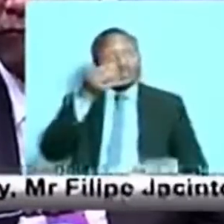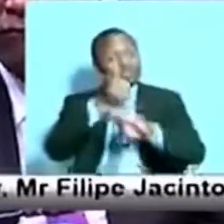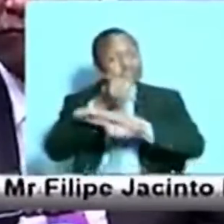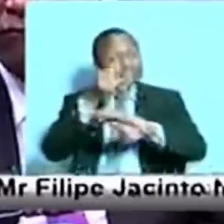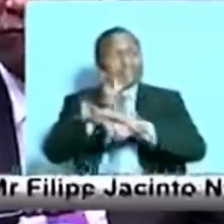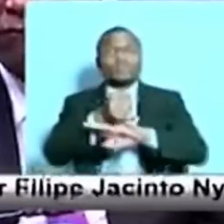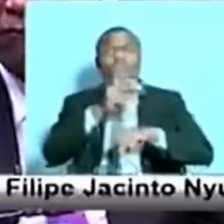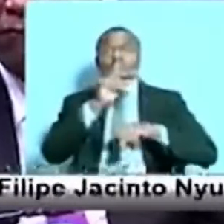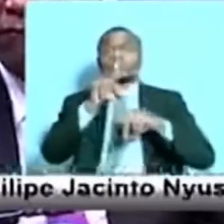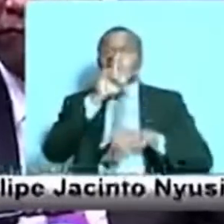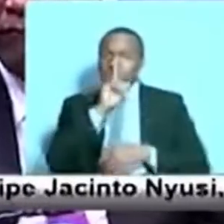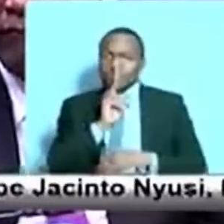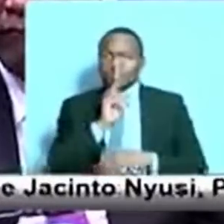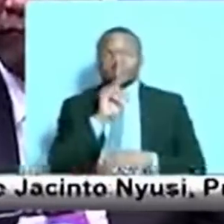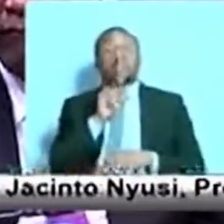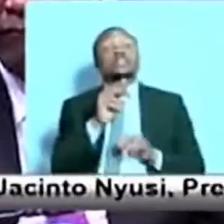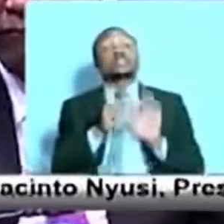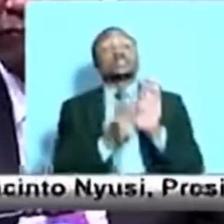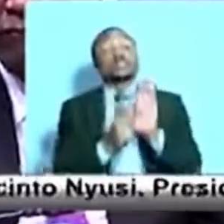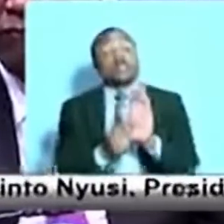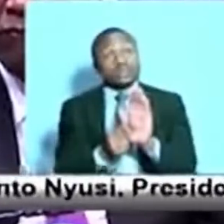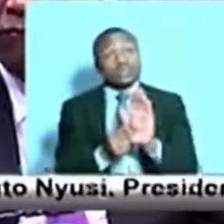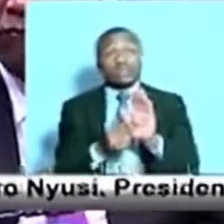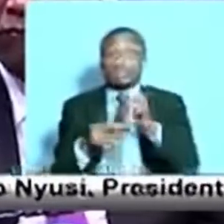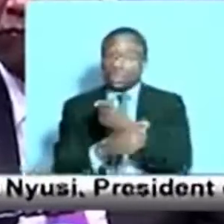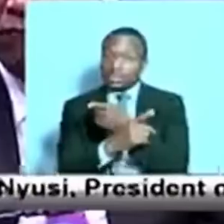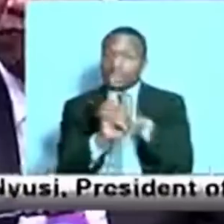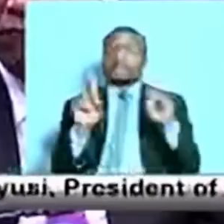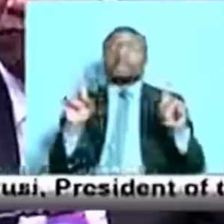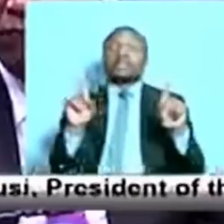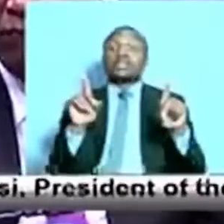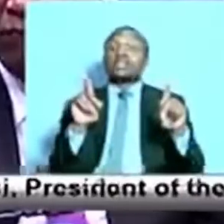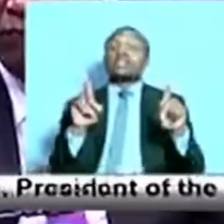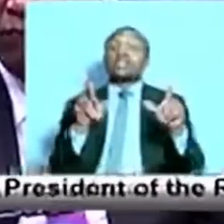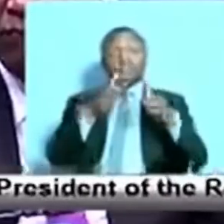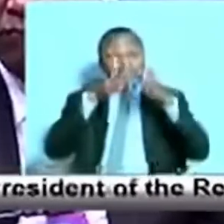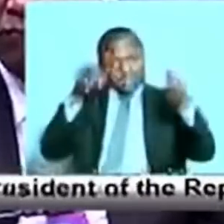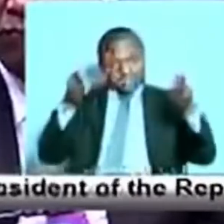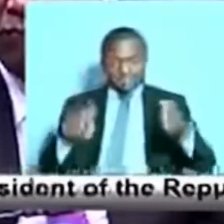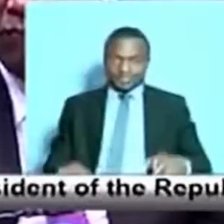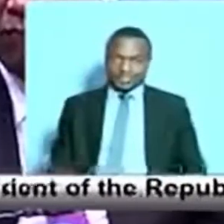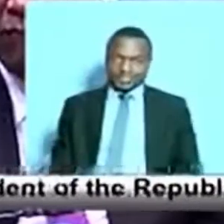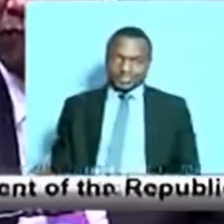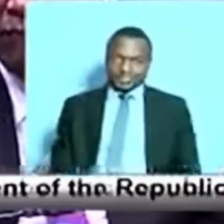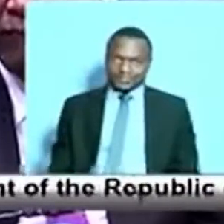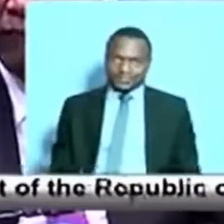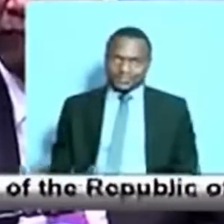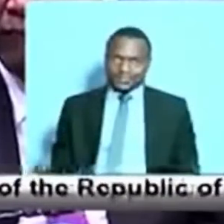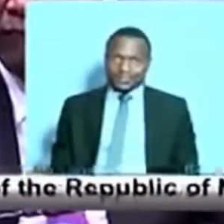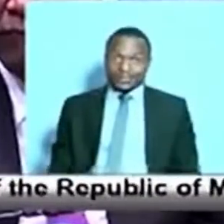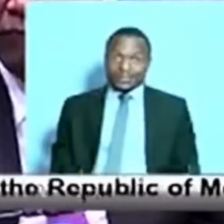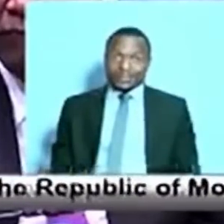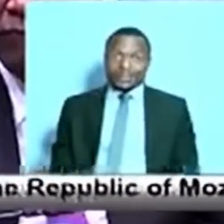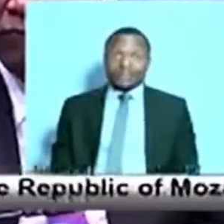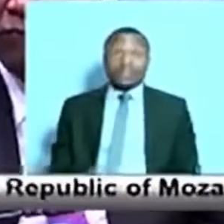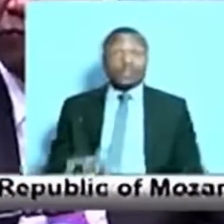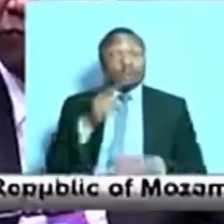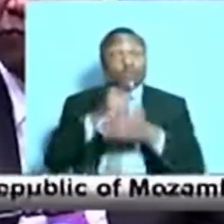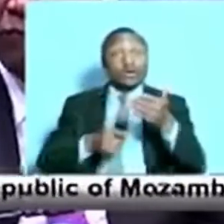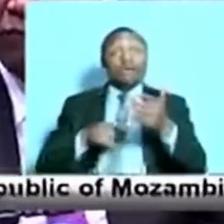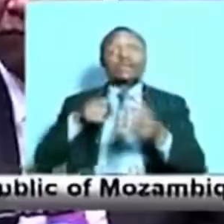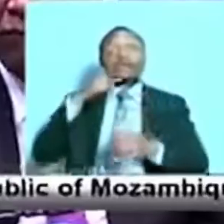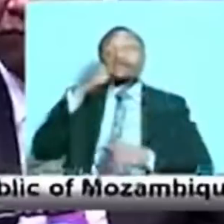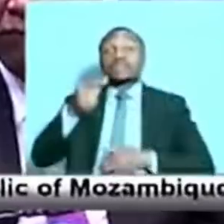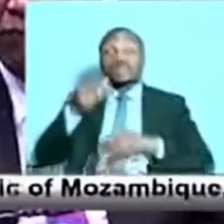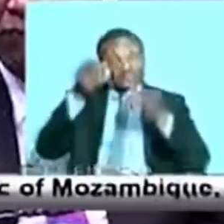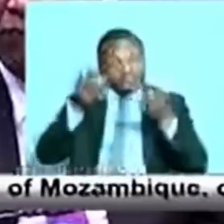are quiet, it is a definition that our democracy is matured. Read my lips. What I'm trying to say